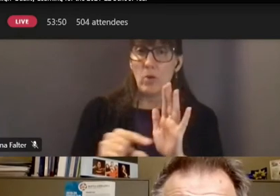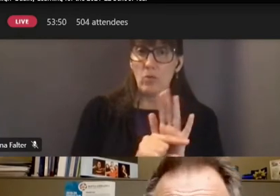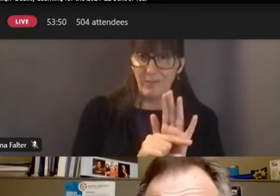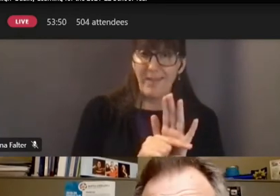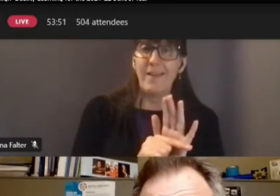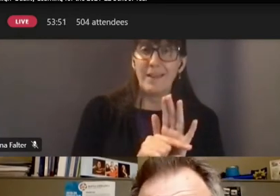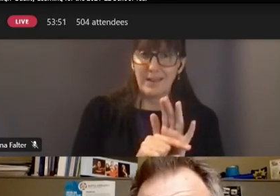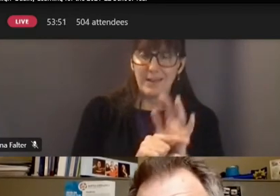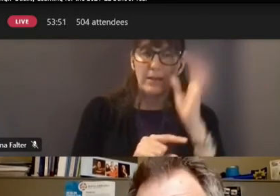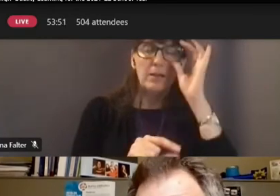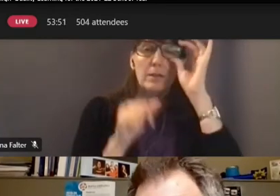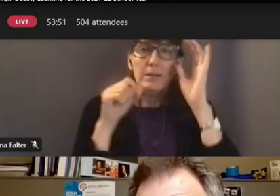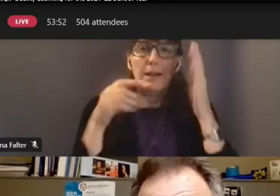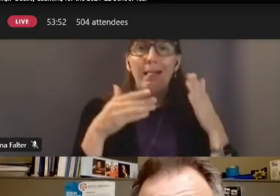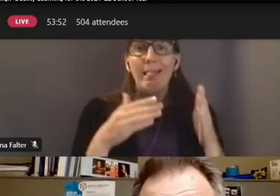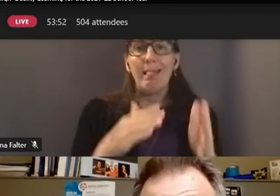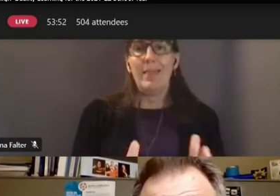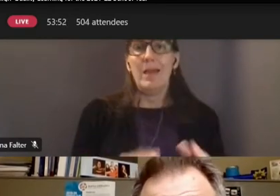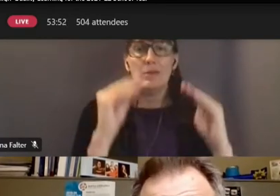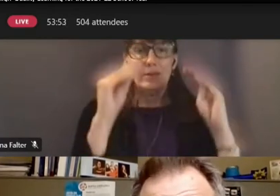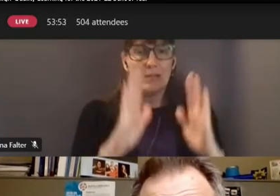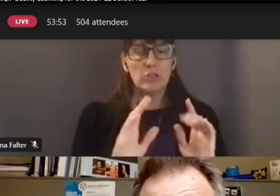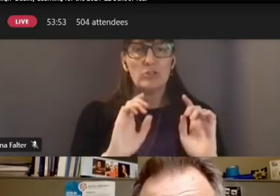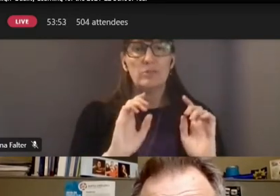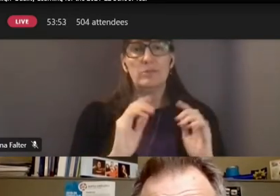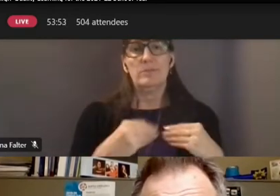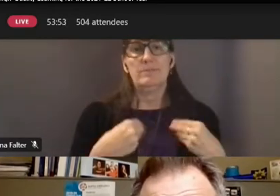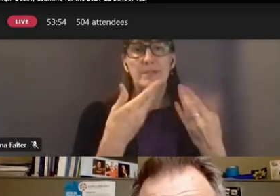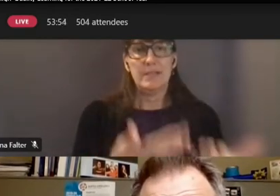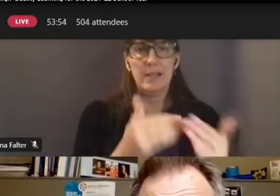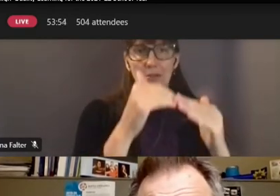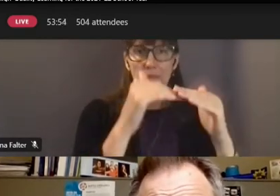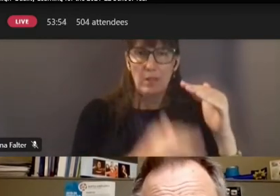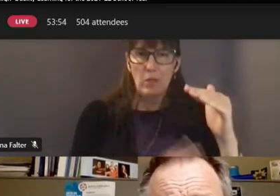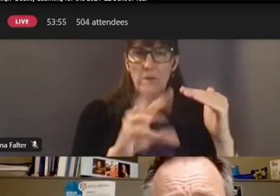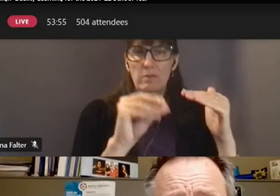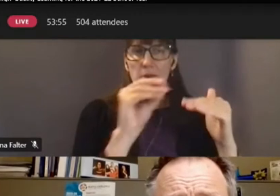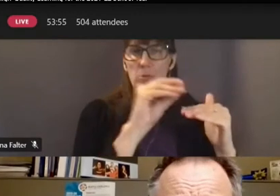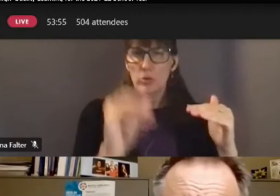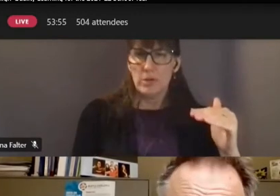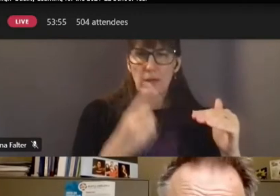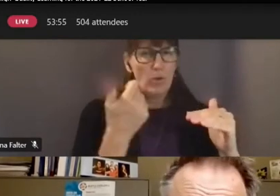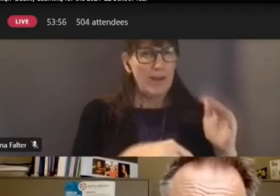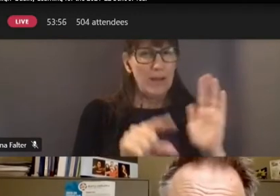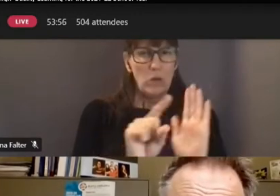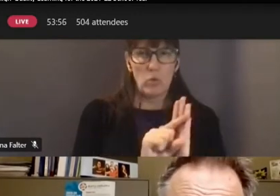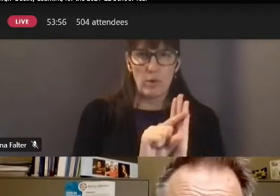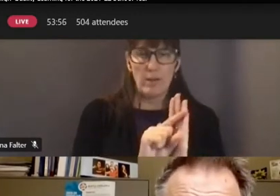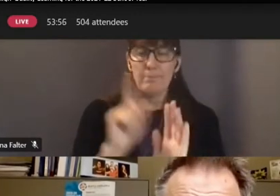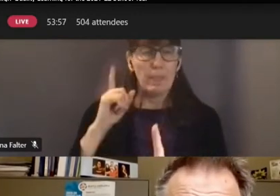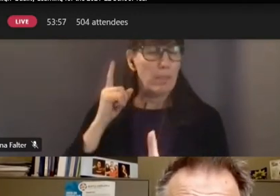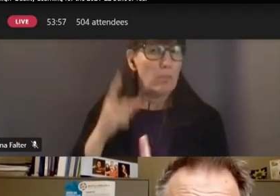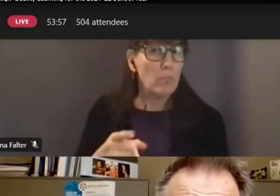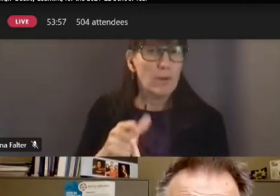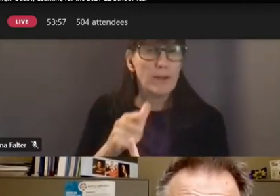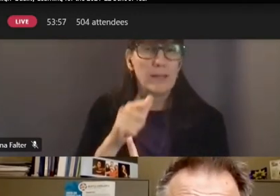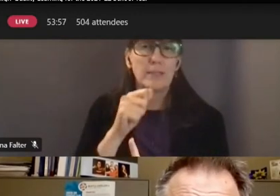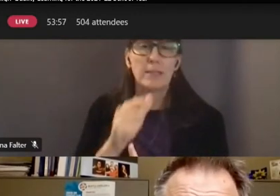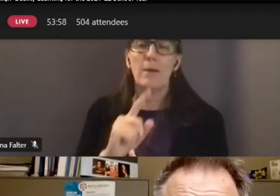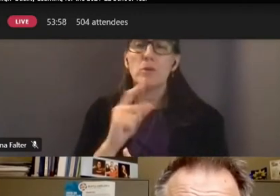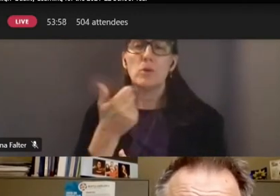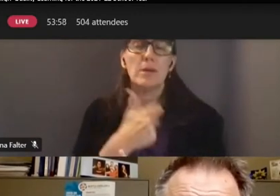allow teachers to give below 50% in any particular grade. And the idea is that to not make any particular grading